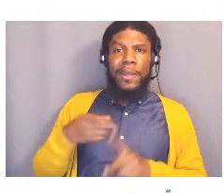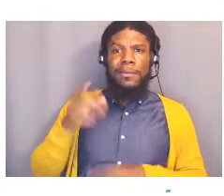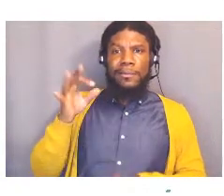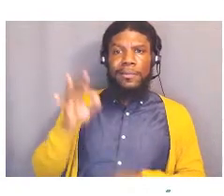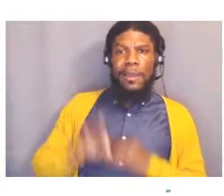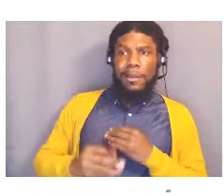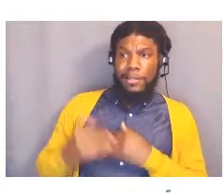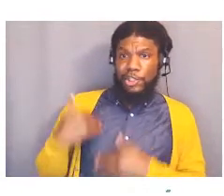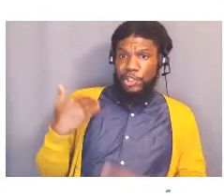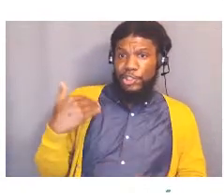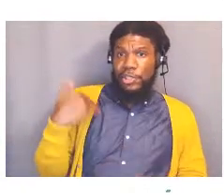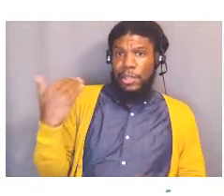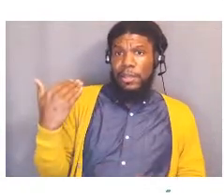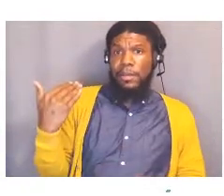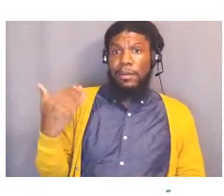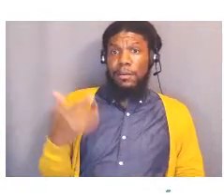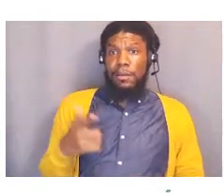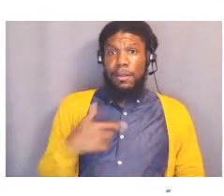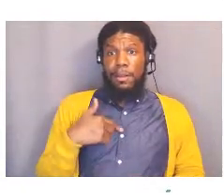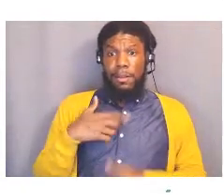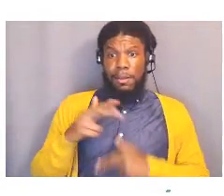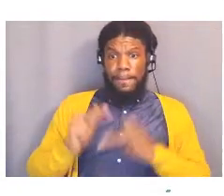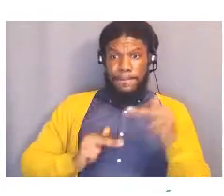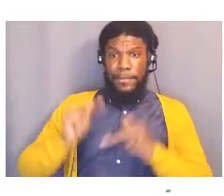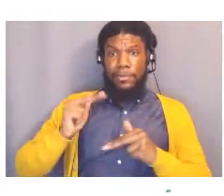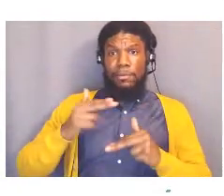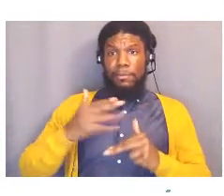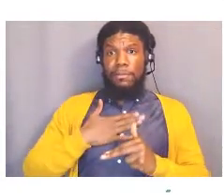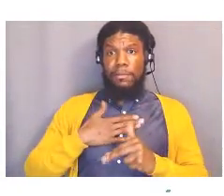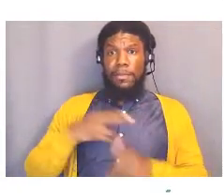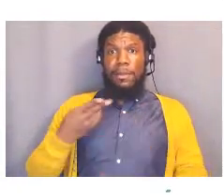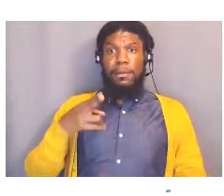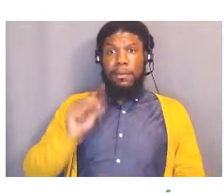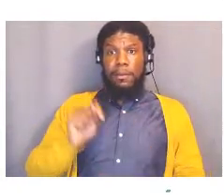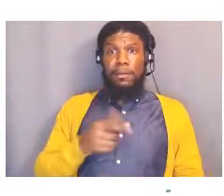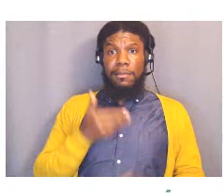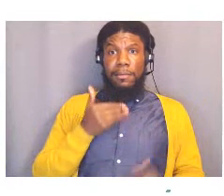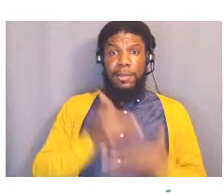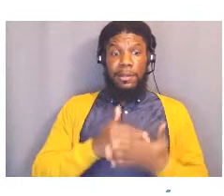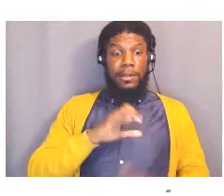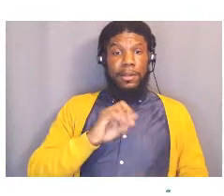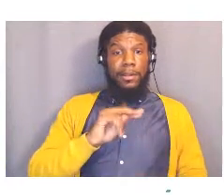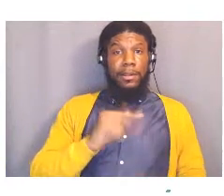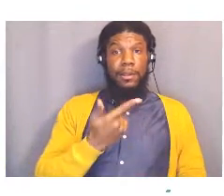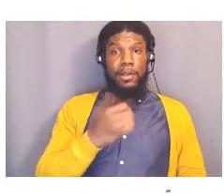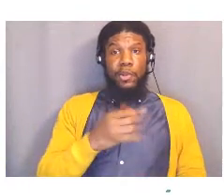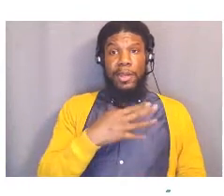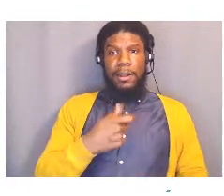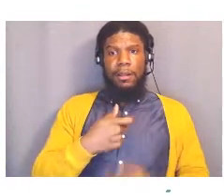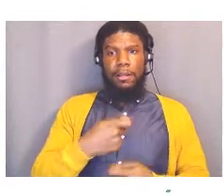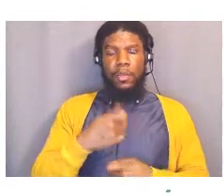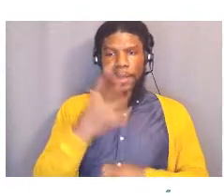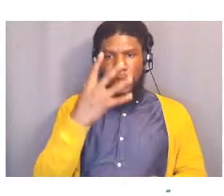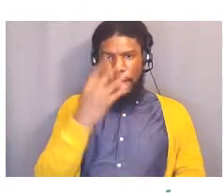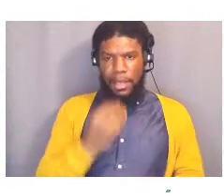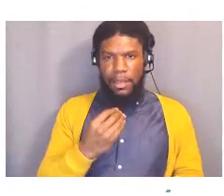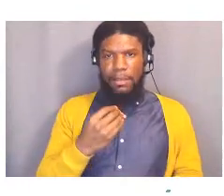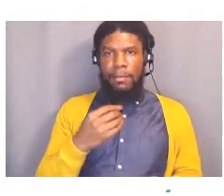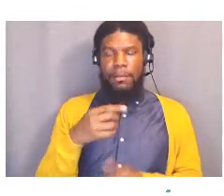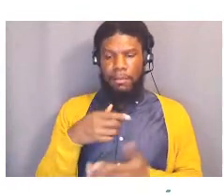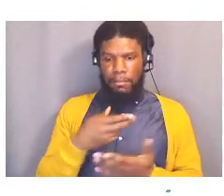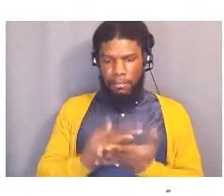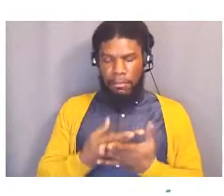my hut by the Congo, and it lured me to sleep. I looked upon the